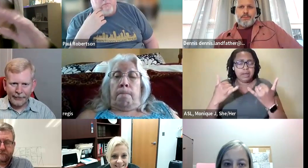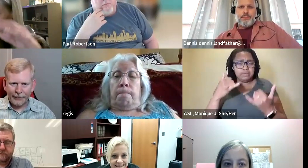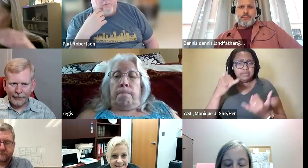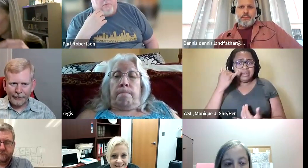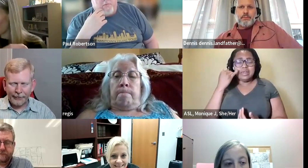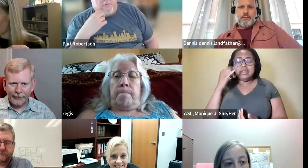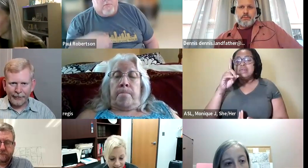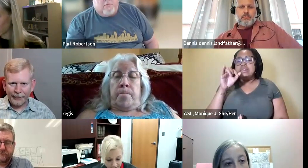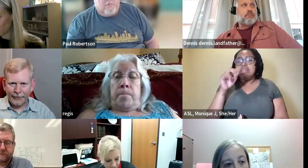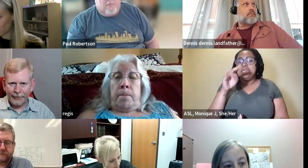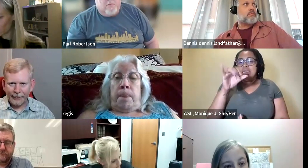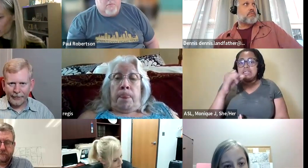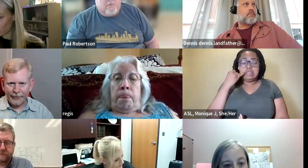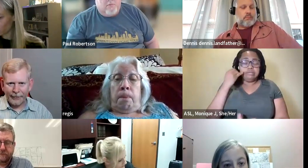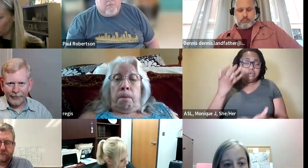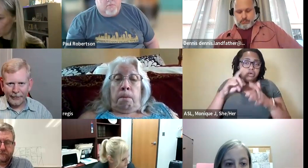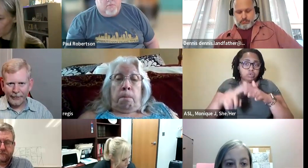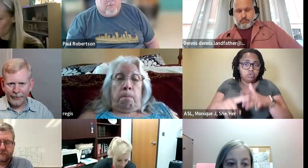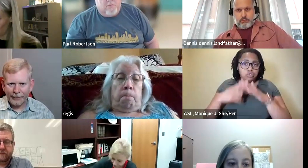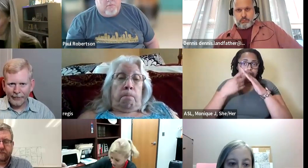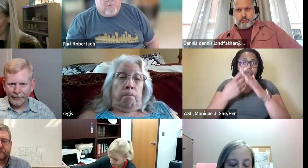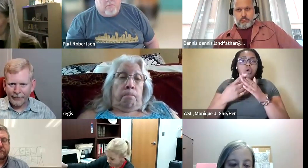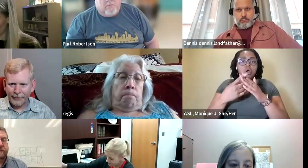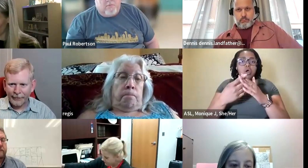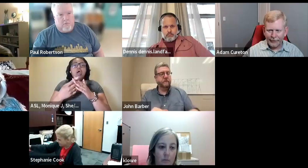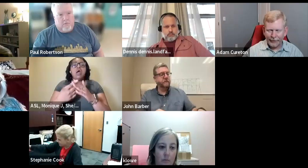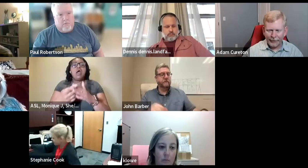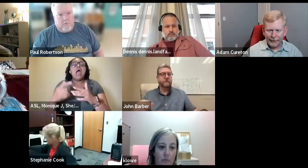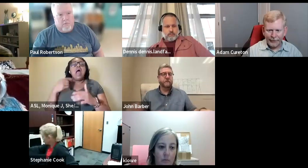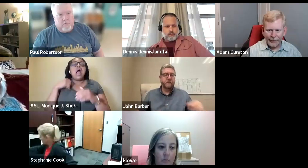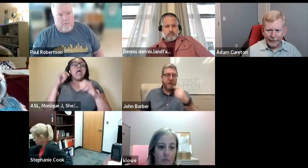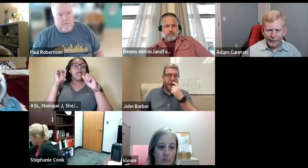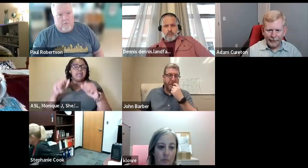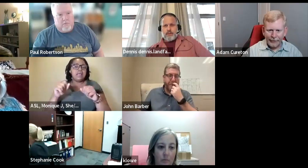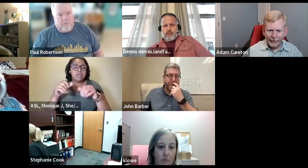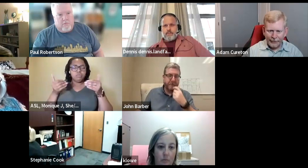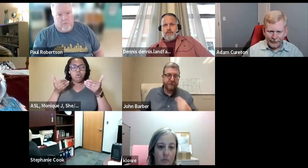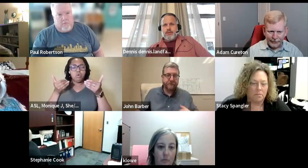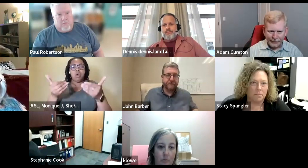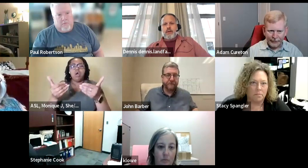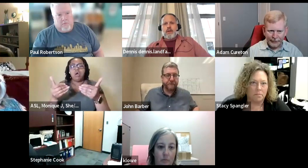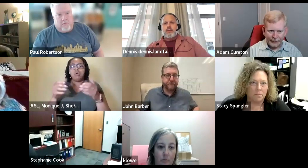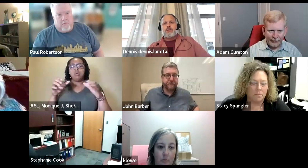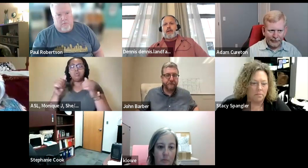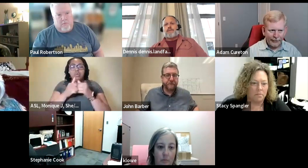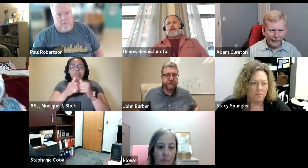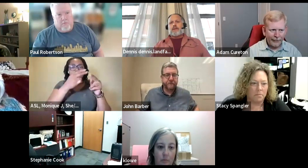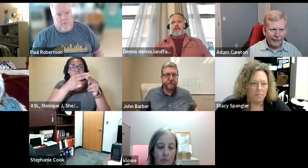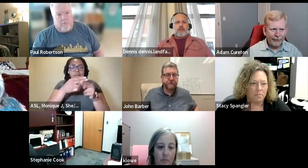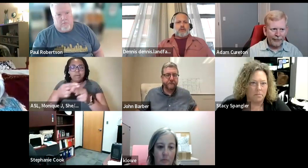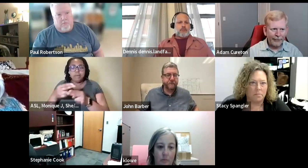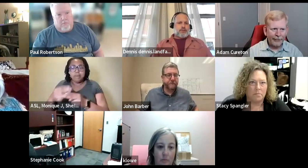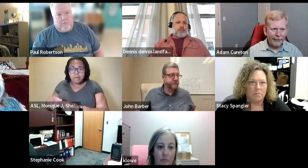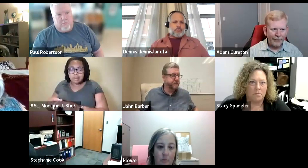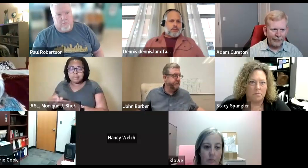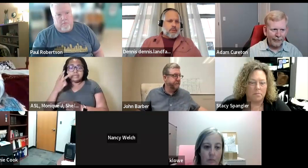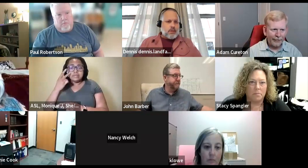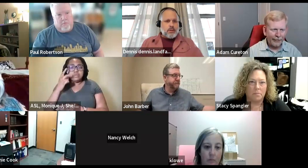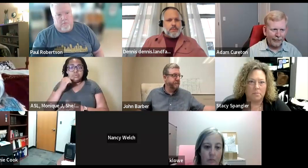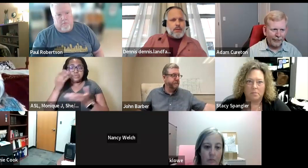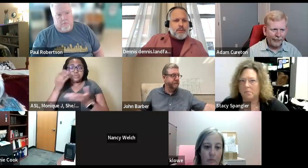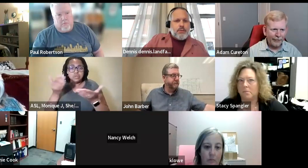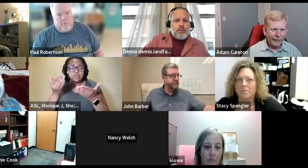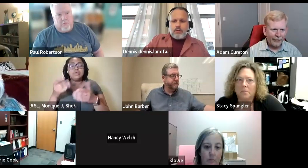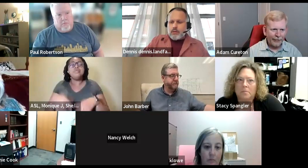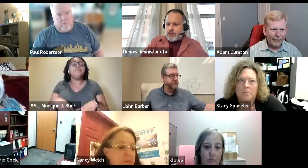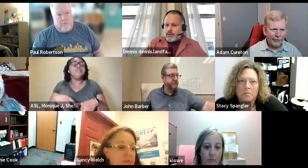to order, I can launch into roll call and we can get started. Yep. Thank you. This is Landfather. We're going to